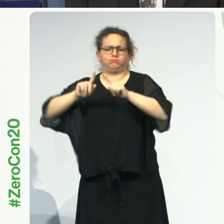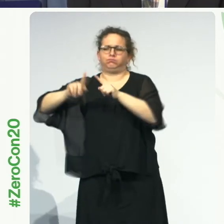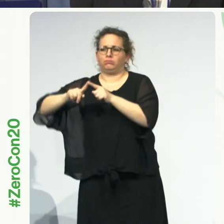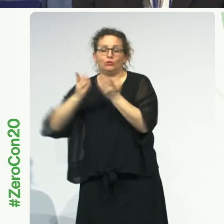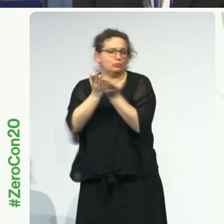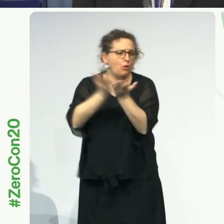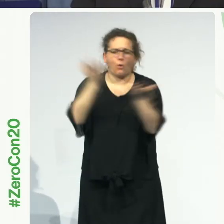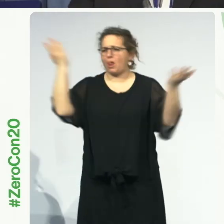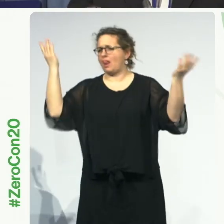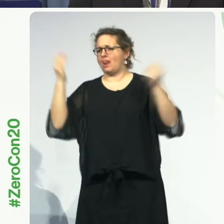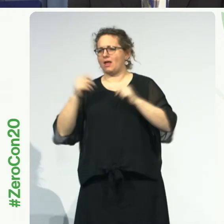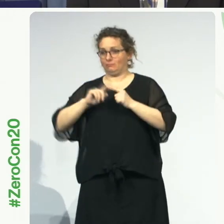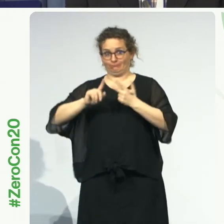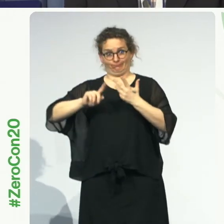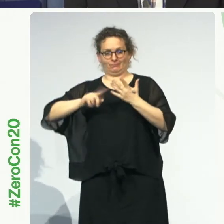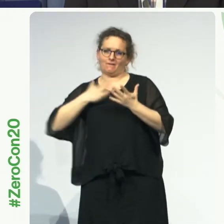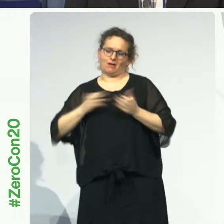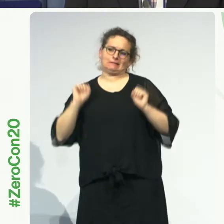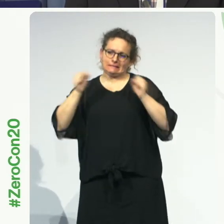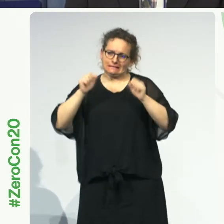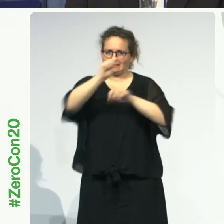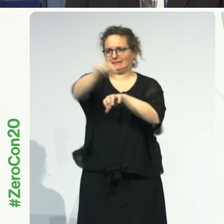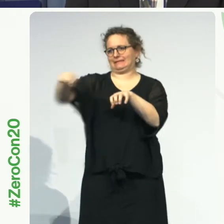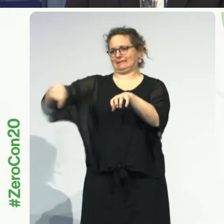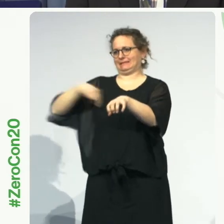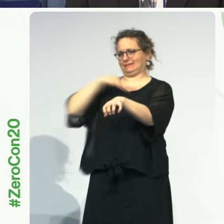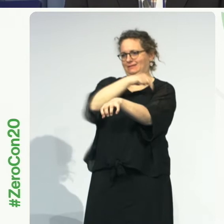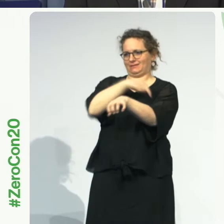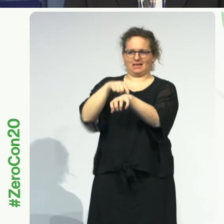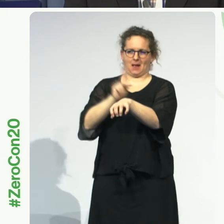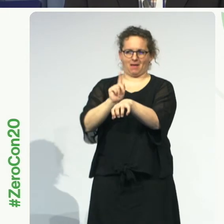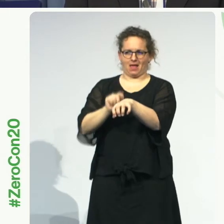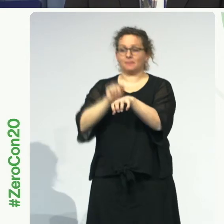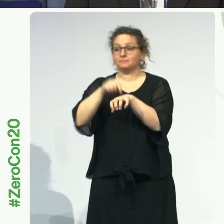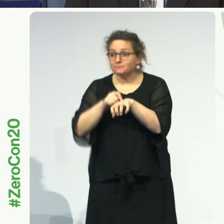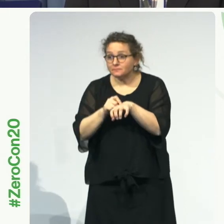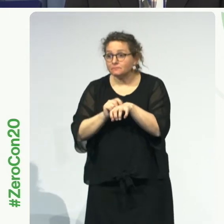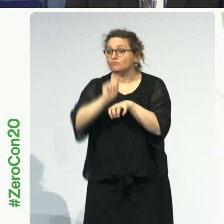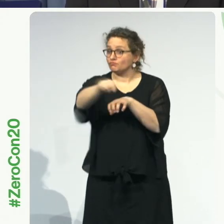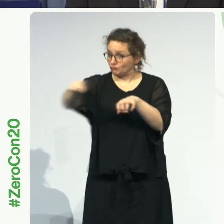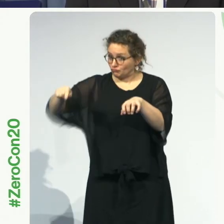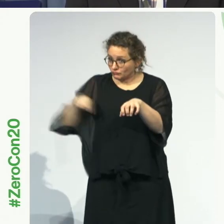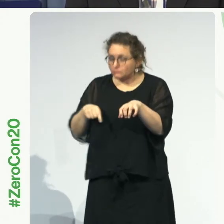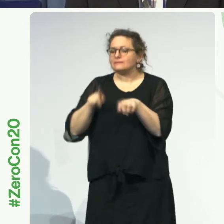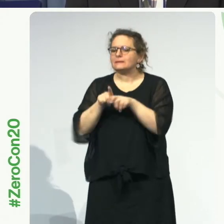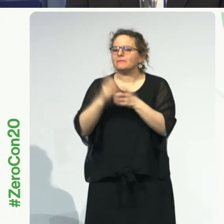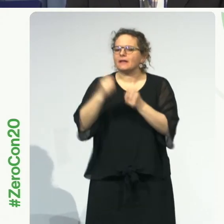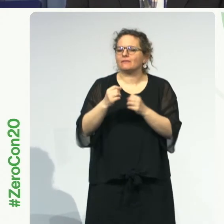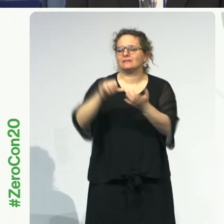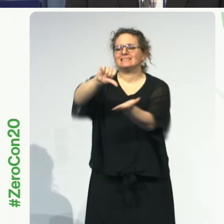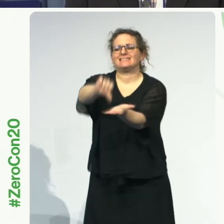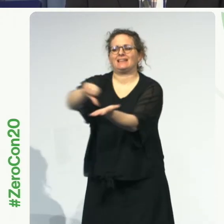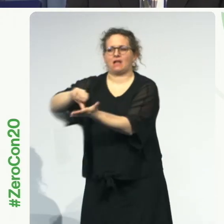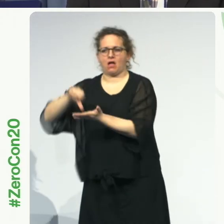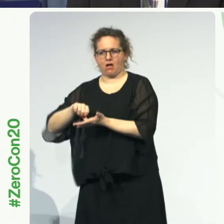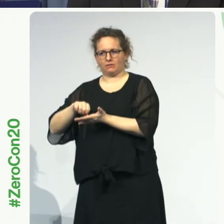kindergartens. As mentioned, our centers for children with disabilities are intentionally not in Kampala